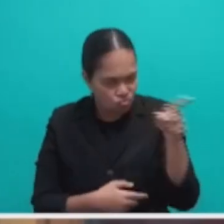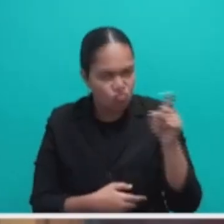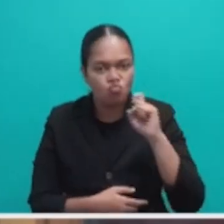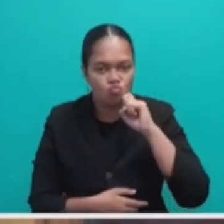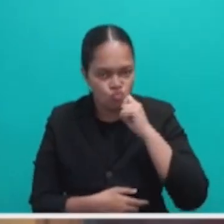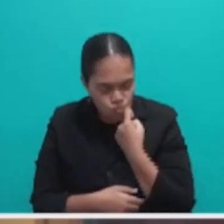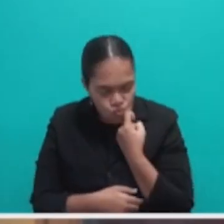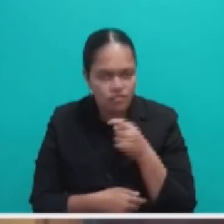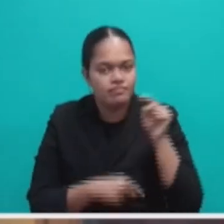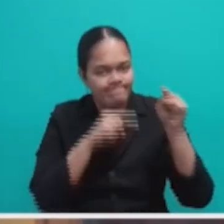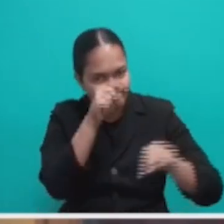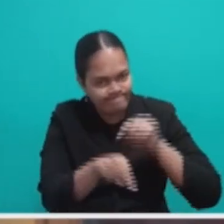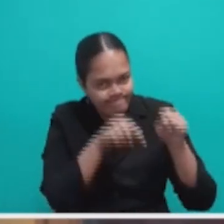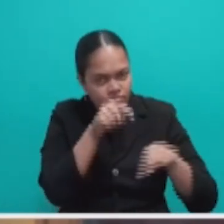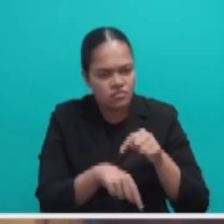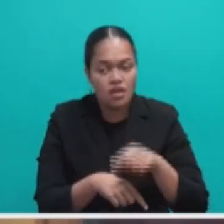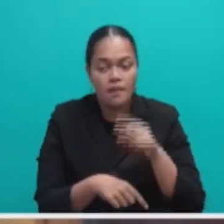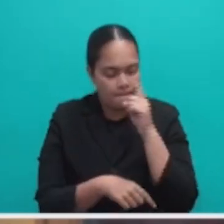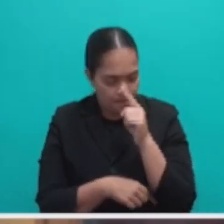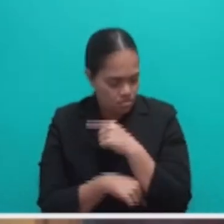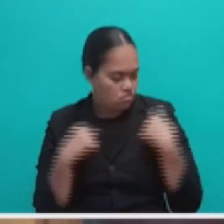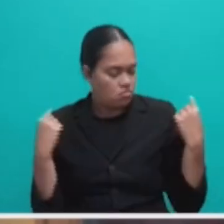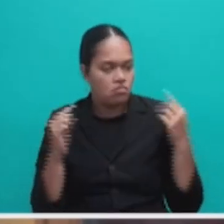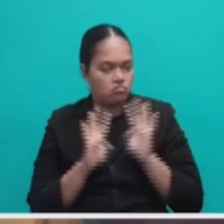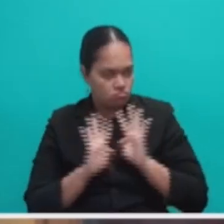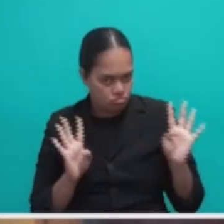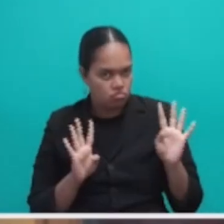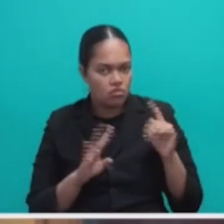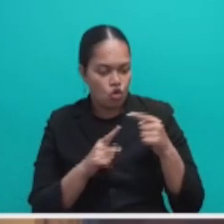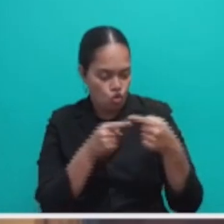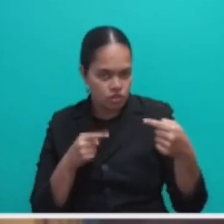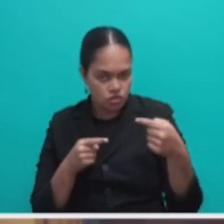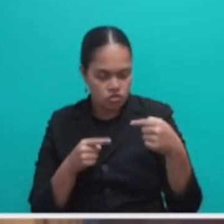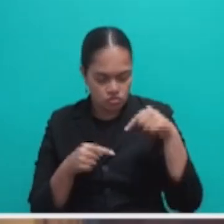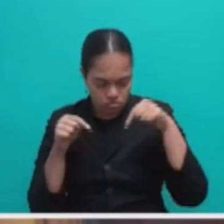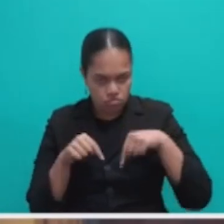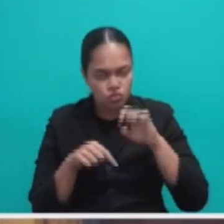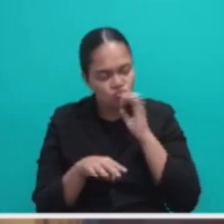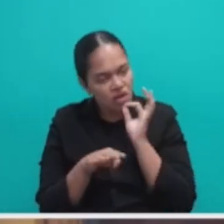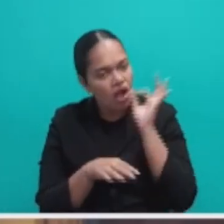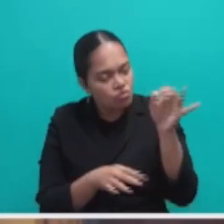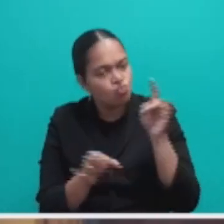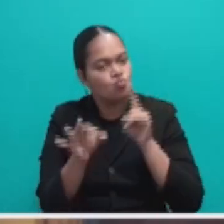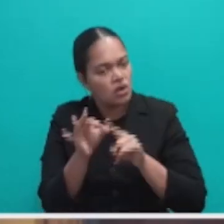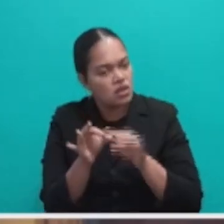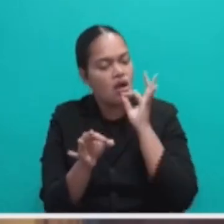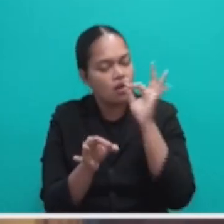asked tough questions by us on this side of the House and the sole government